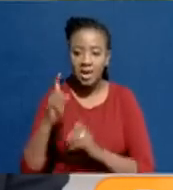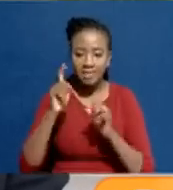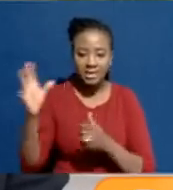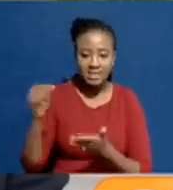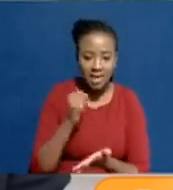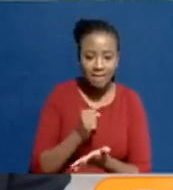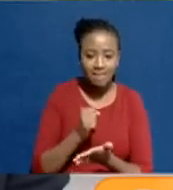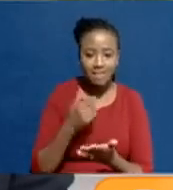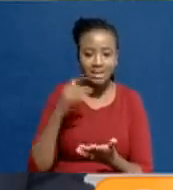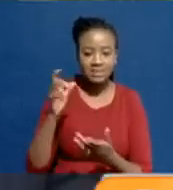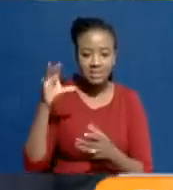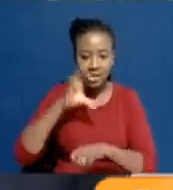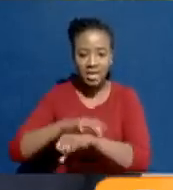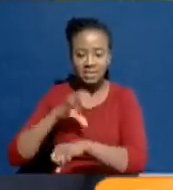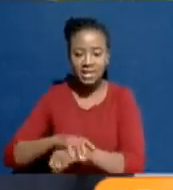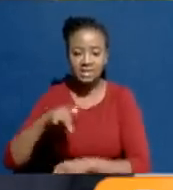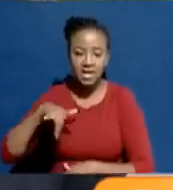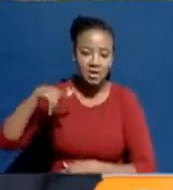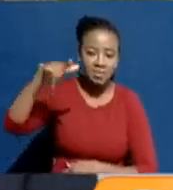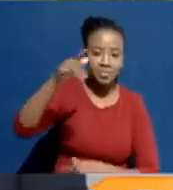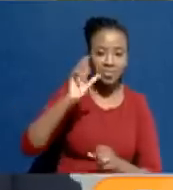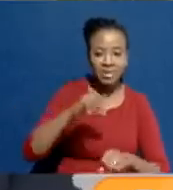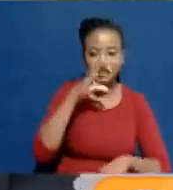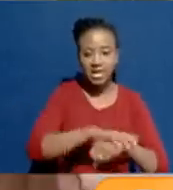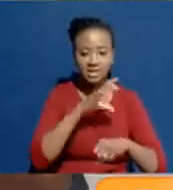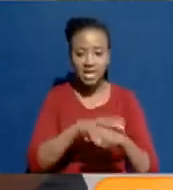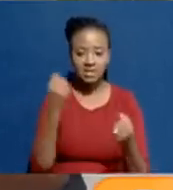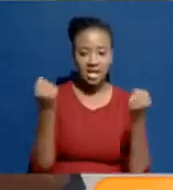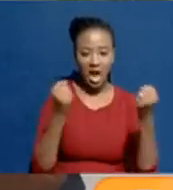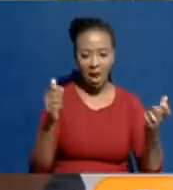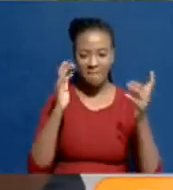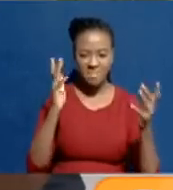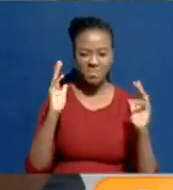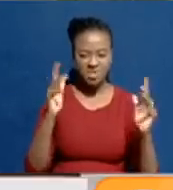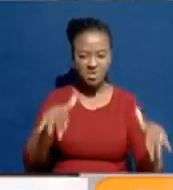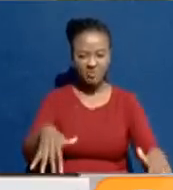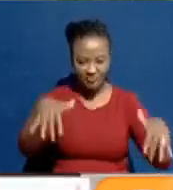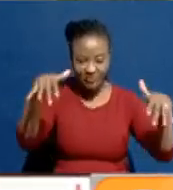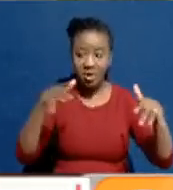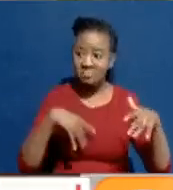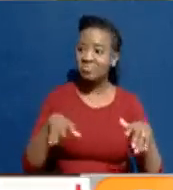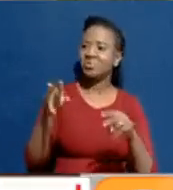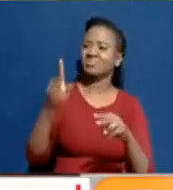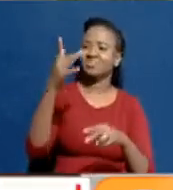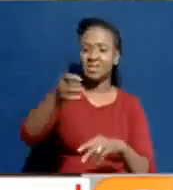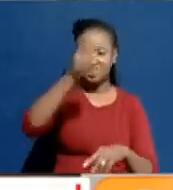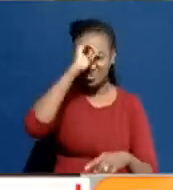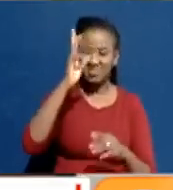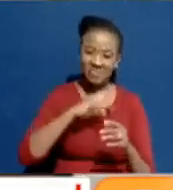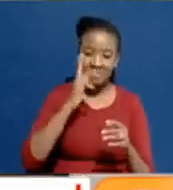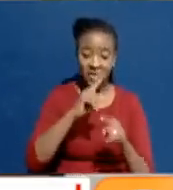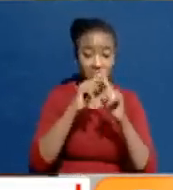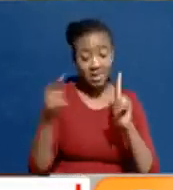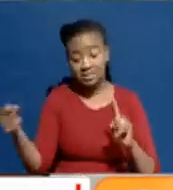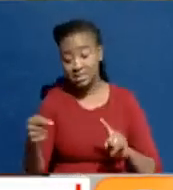Range Rovers, sometimes even a chopper. You know, so when people watch that content, they laugh like, he's so stupid and funny. But nobody